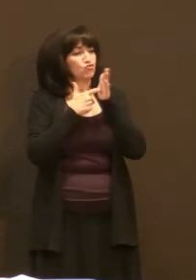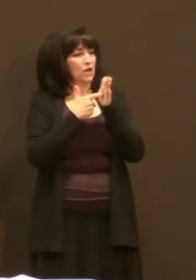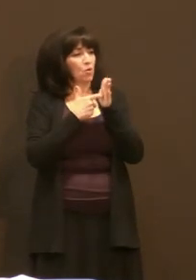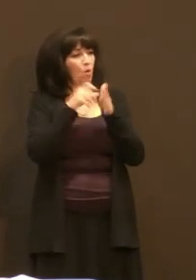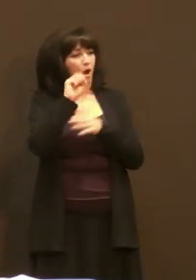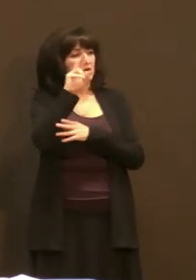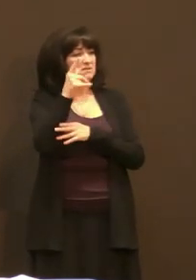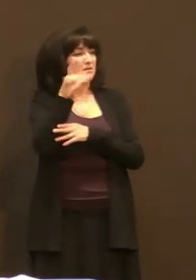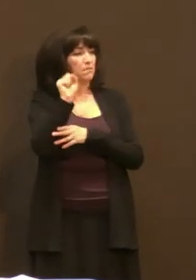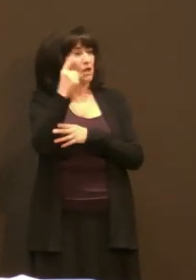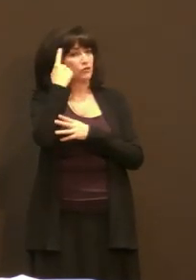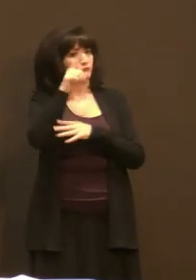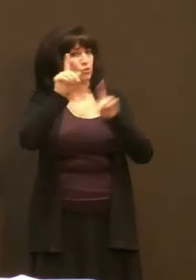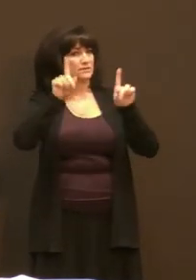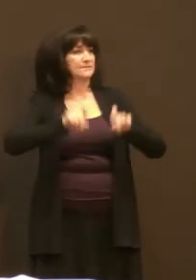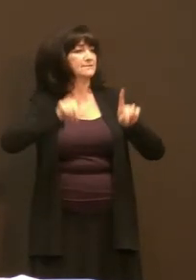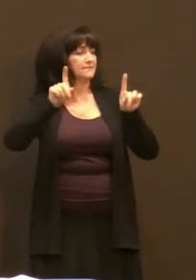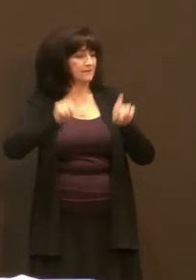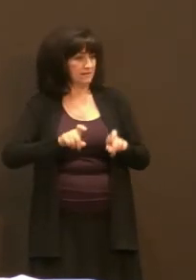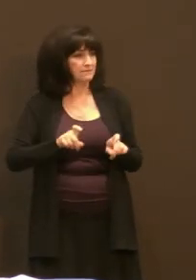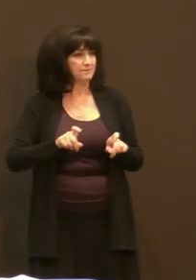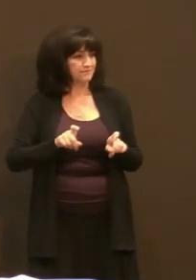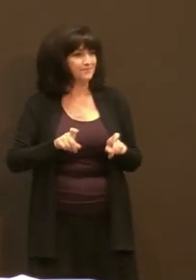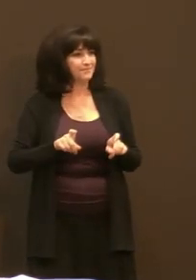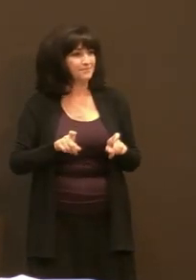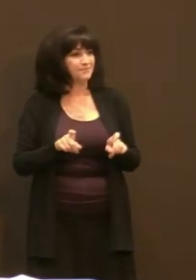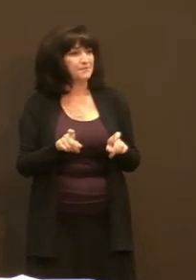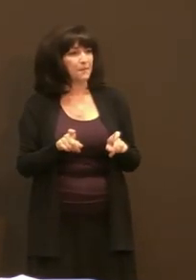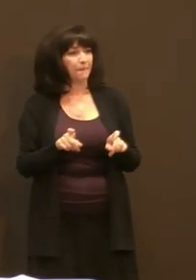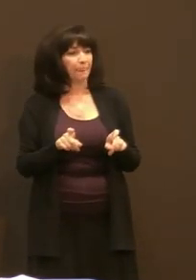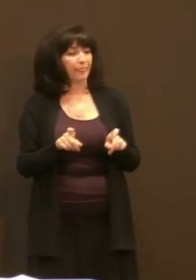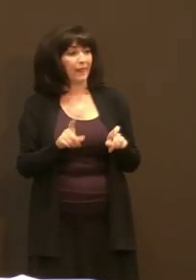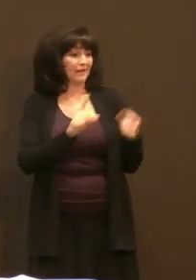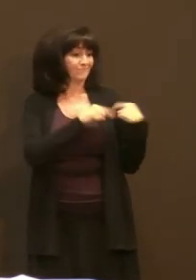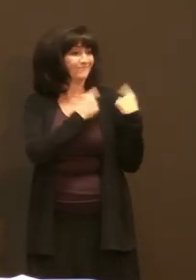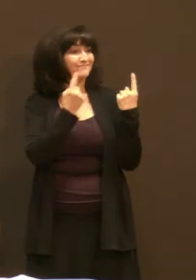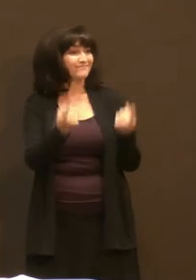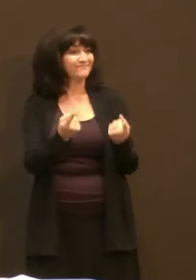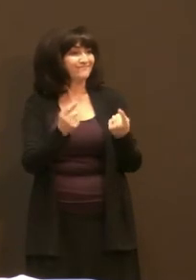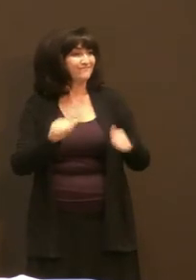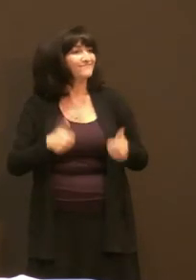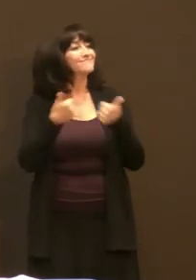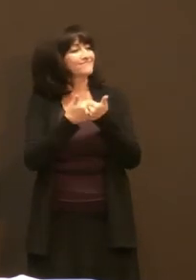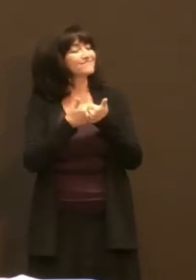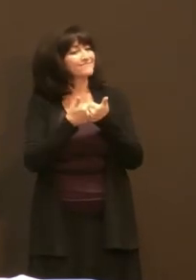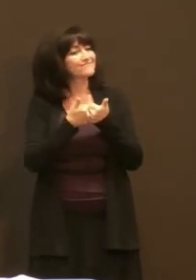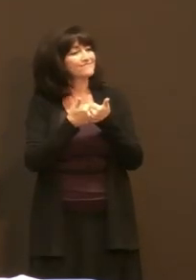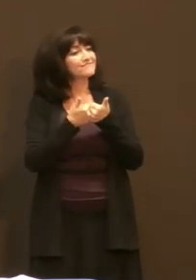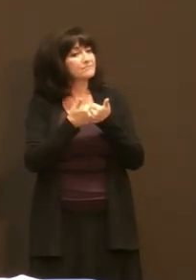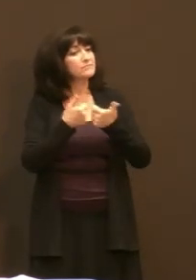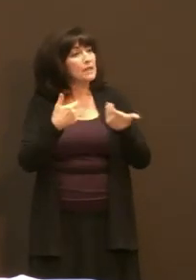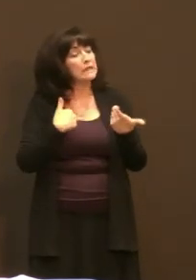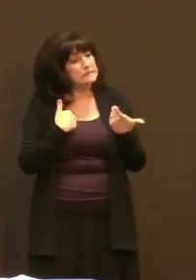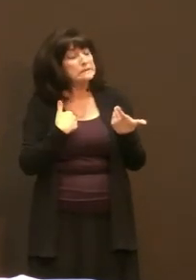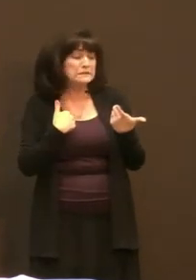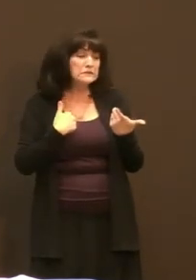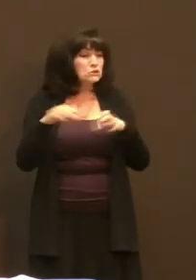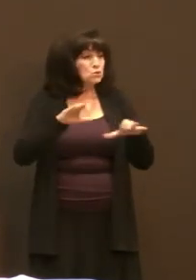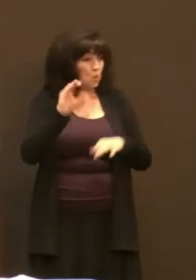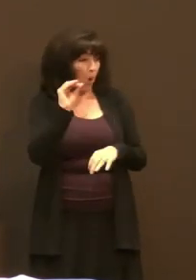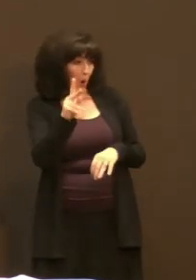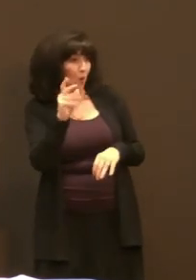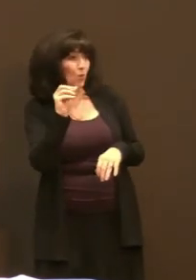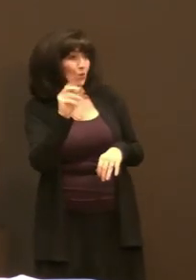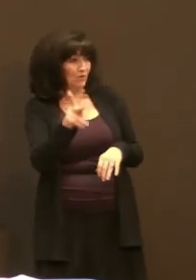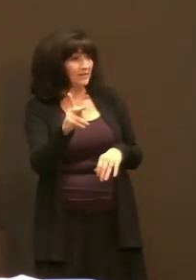testing. It's been a challenge all along. I think we've been able to keep our heads above water and maintain